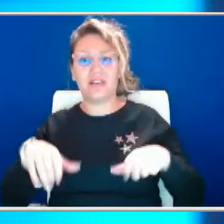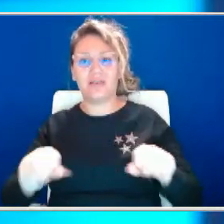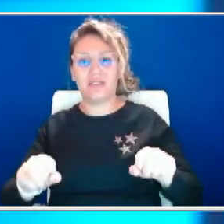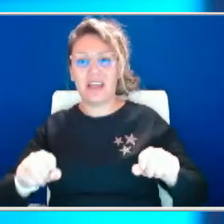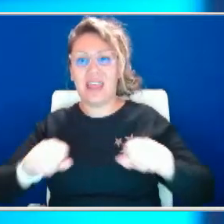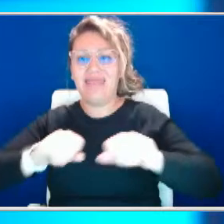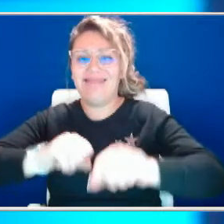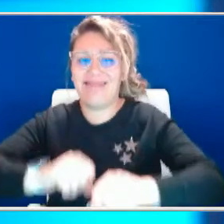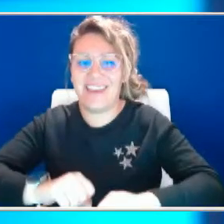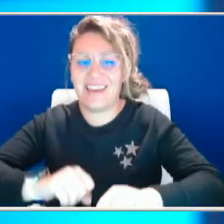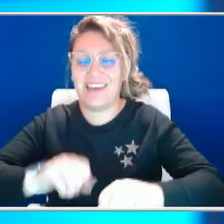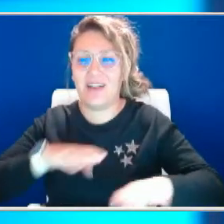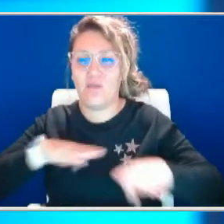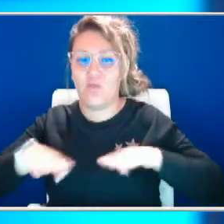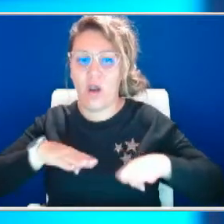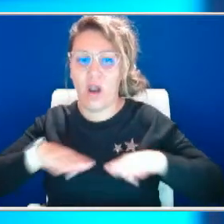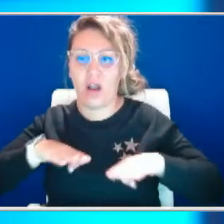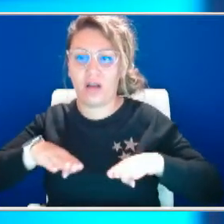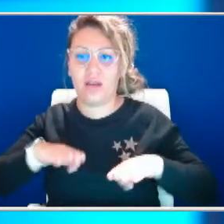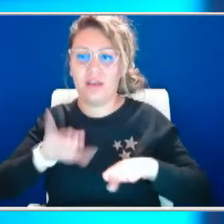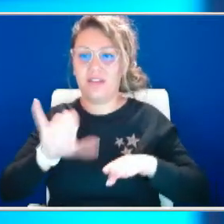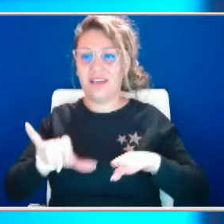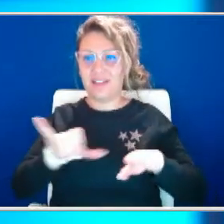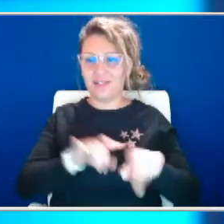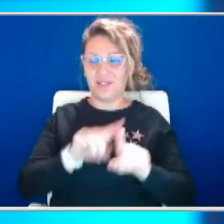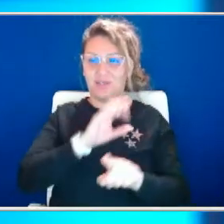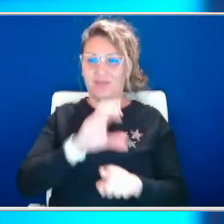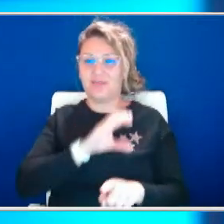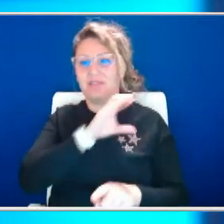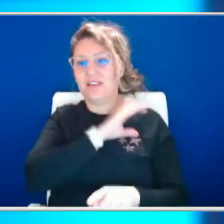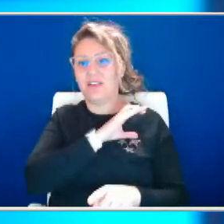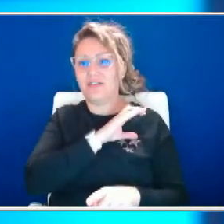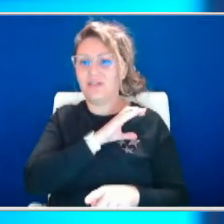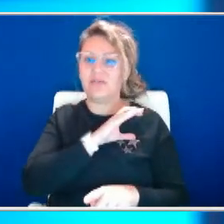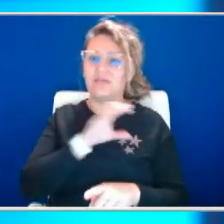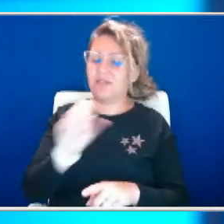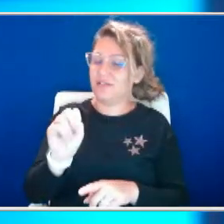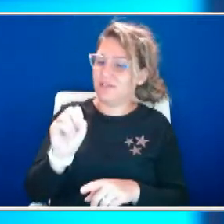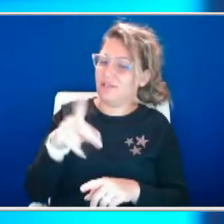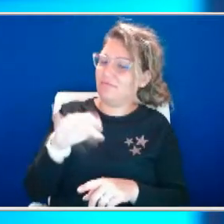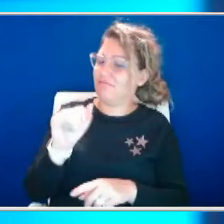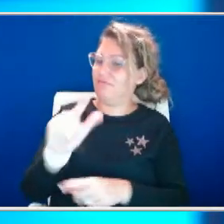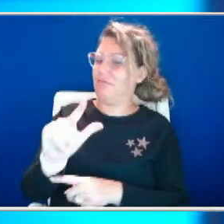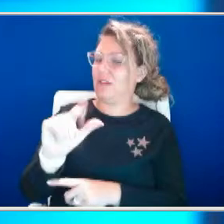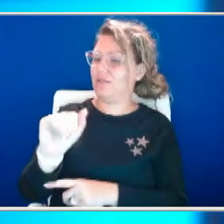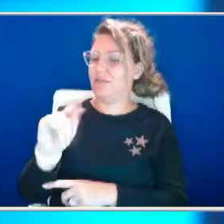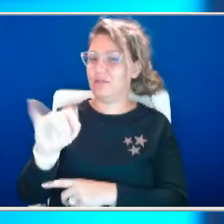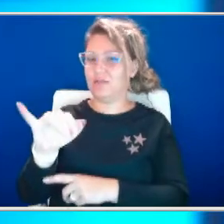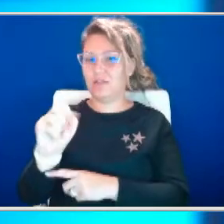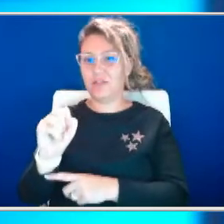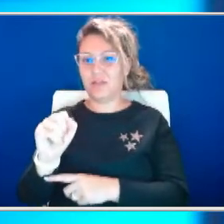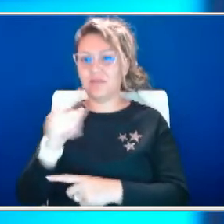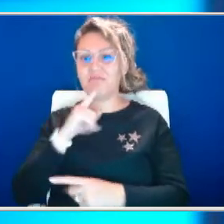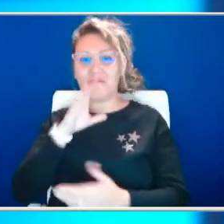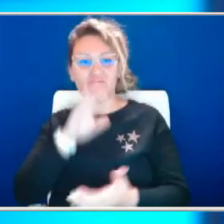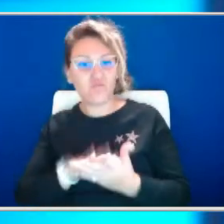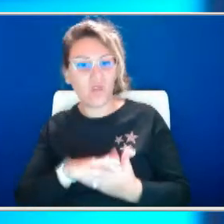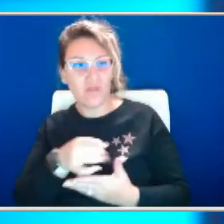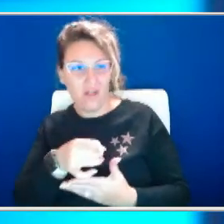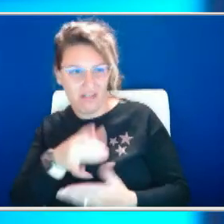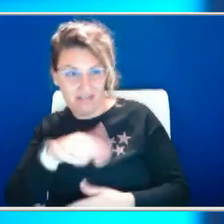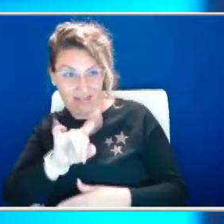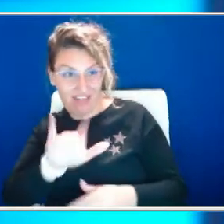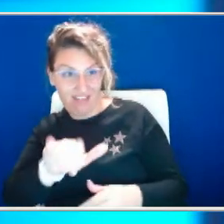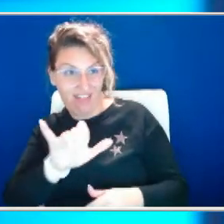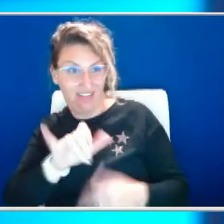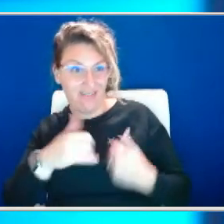walk, that's also kind of a characteristic sign of spinal stenosis. I can go to the grocery store with my wife and say, that patient has spinal stenosis, and so does that